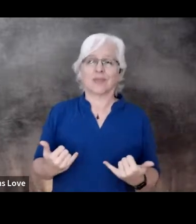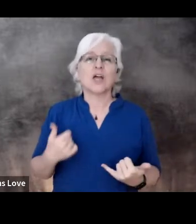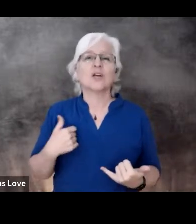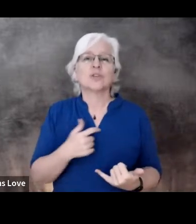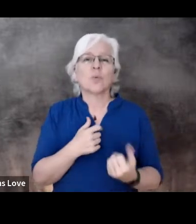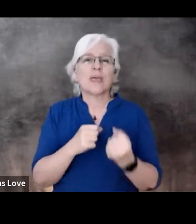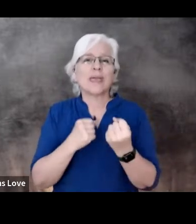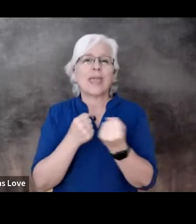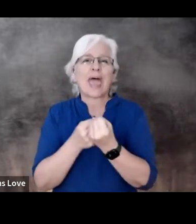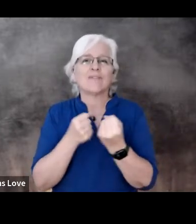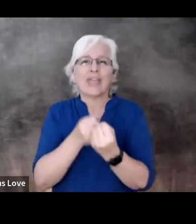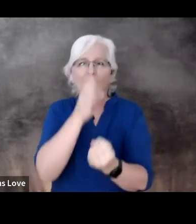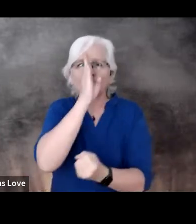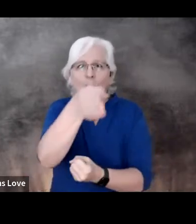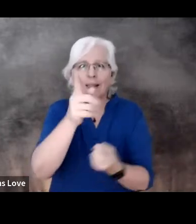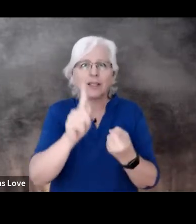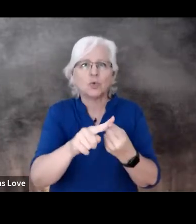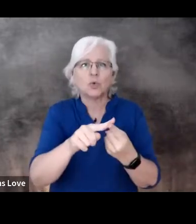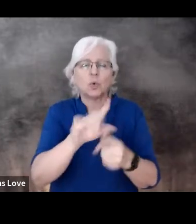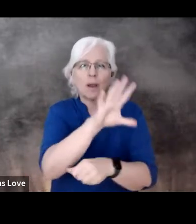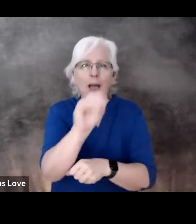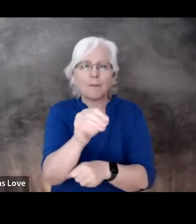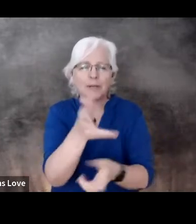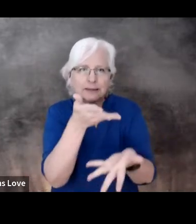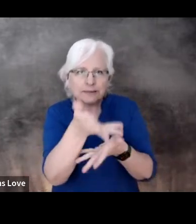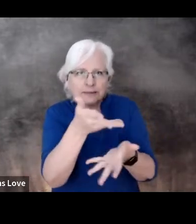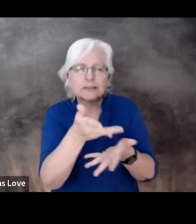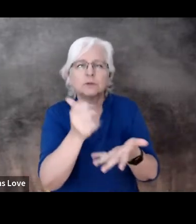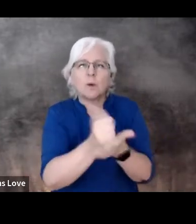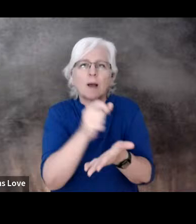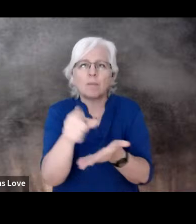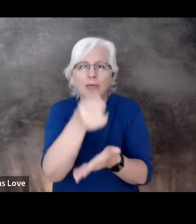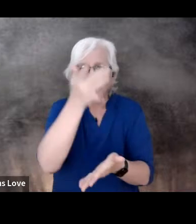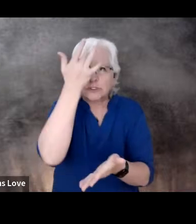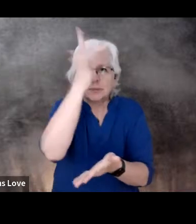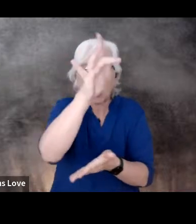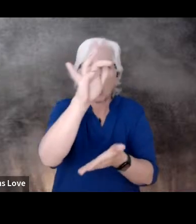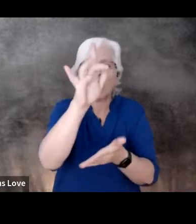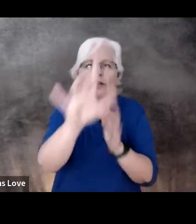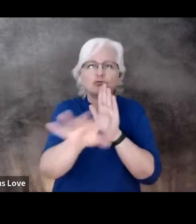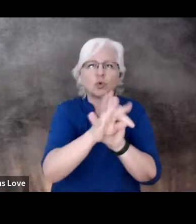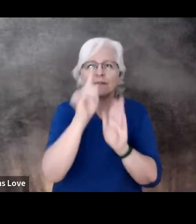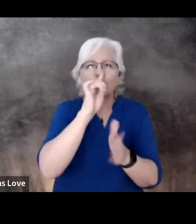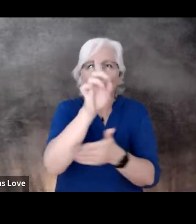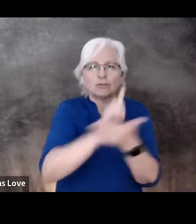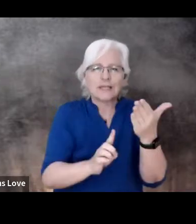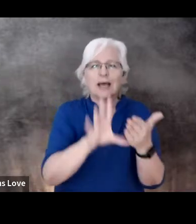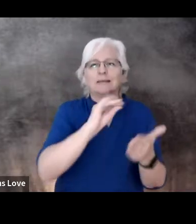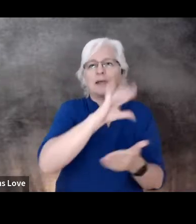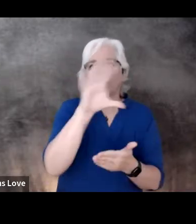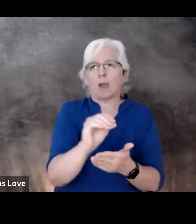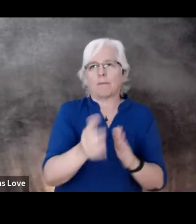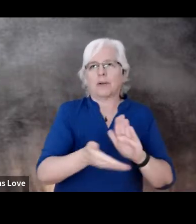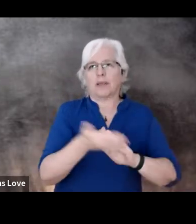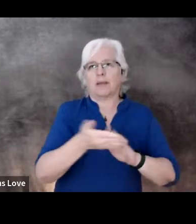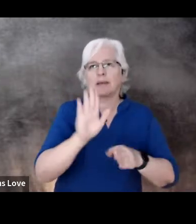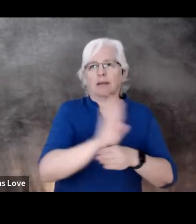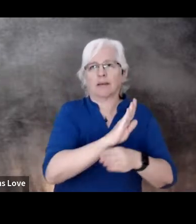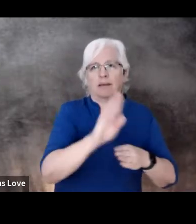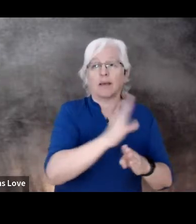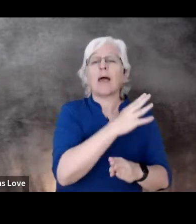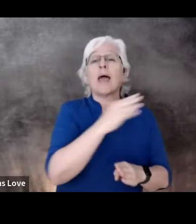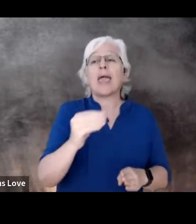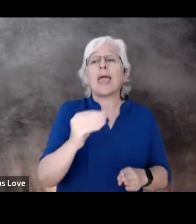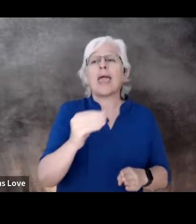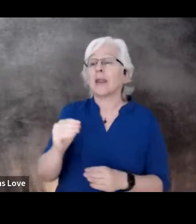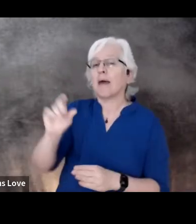directly to companies to make smart choices in their designs and their company practices, and then supporting important government